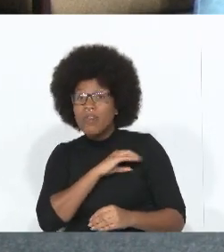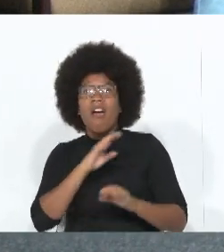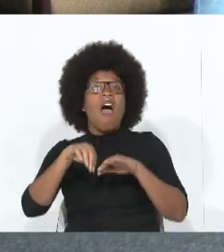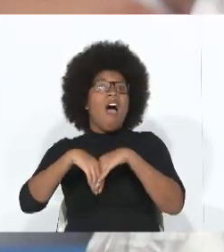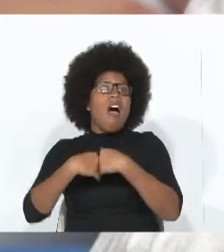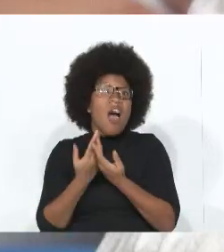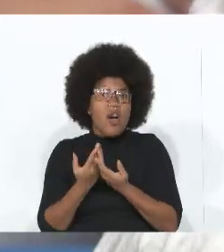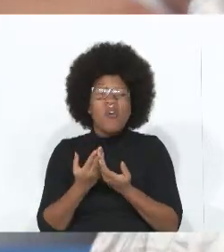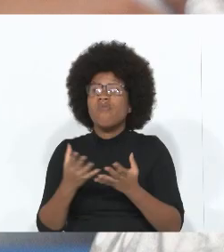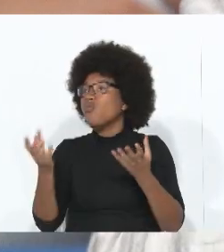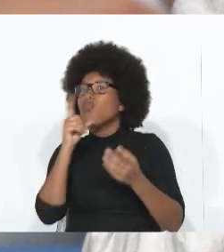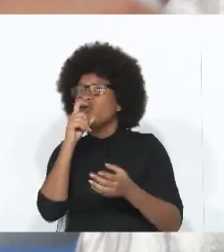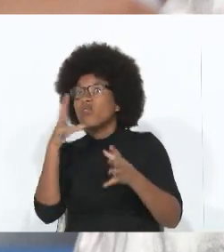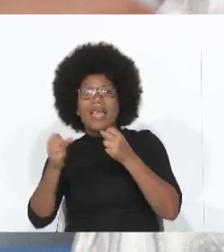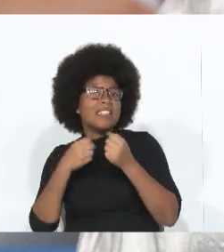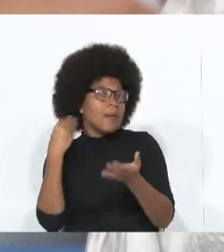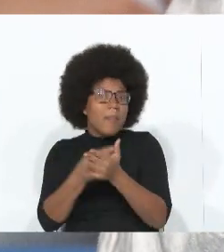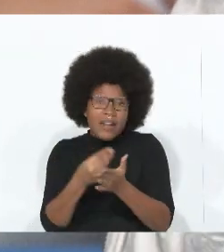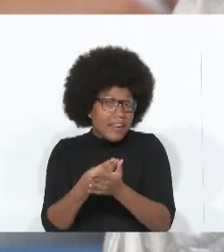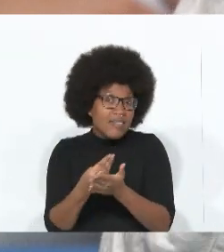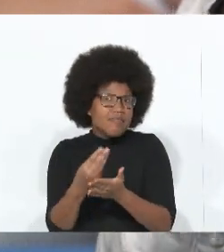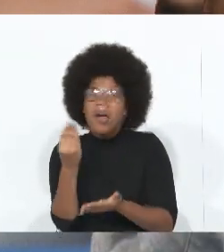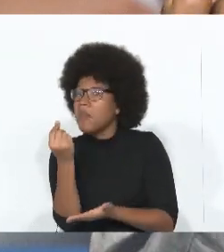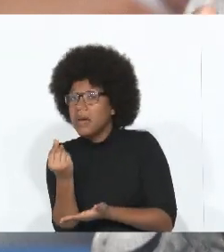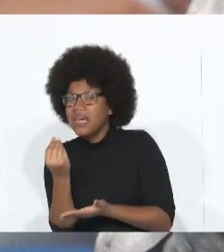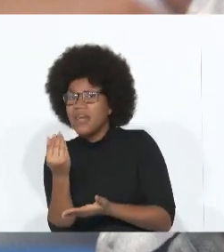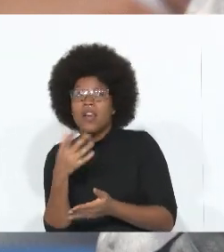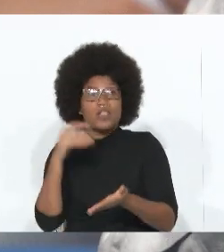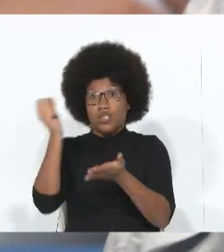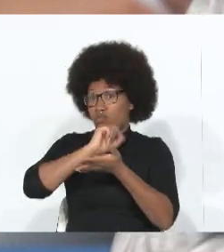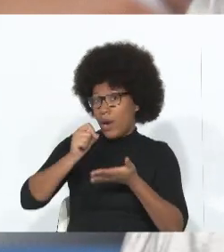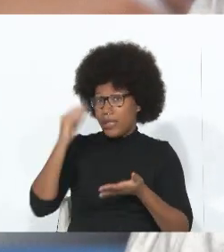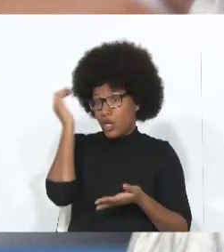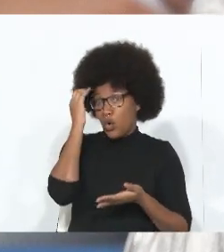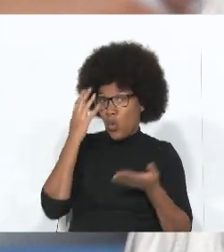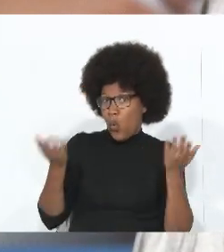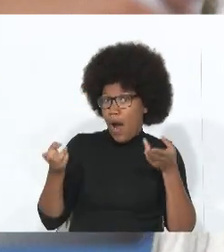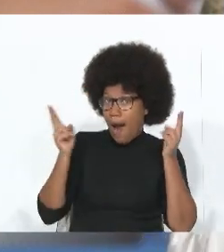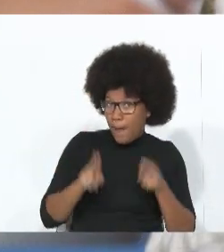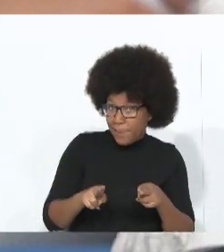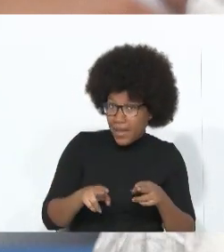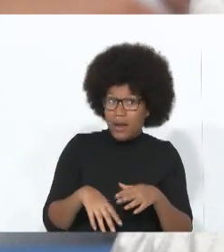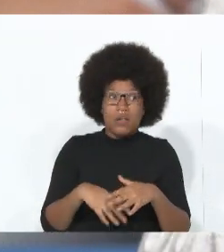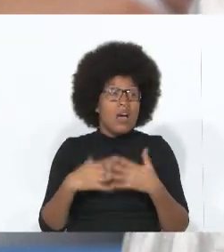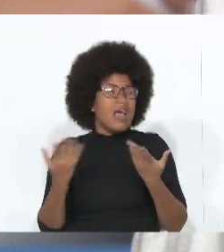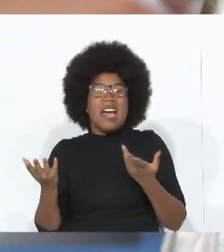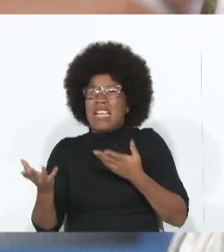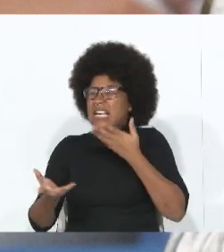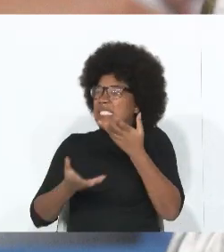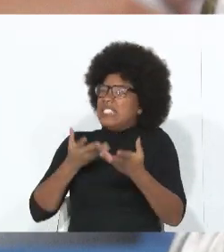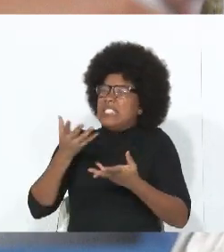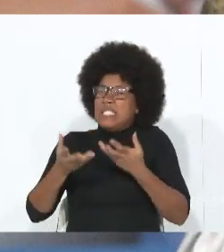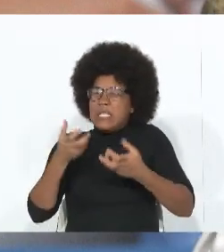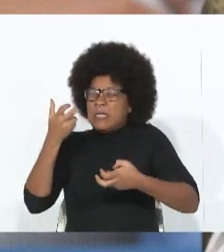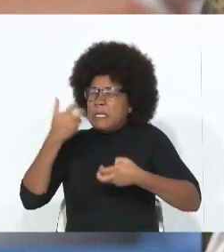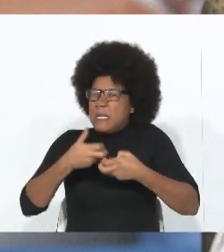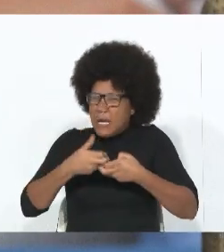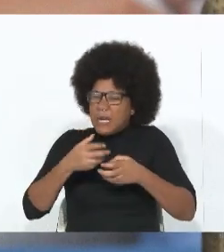up? Who gets the money? And does the writer know what's happening? Well,